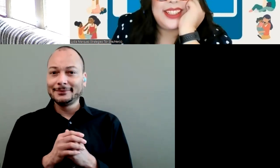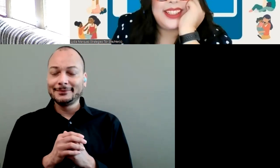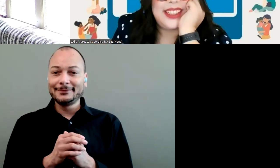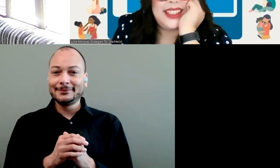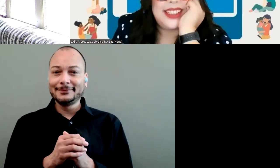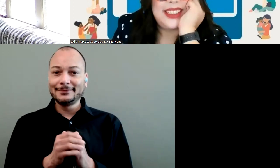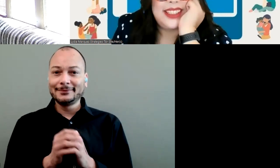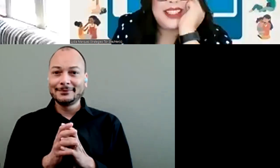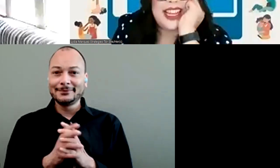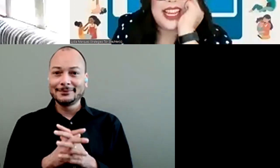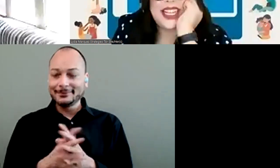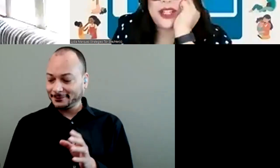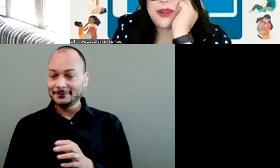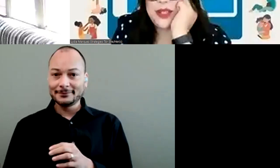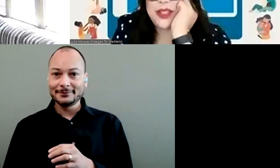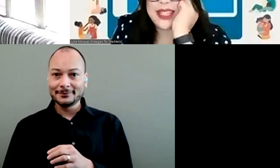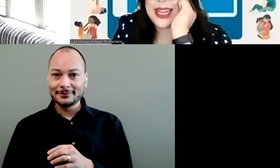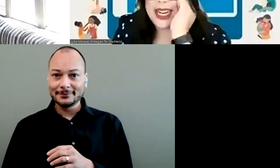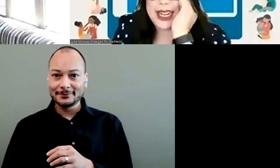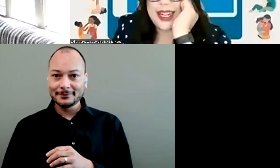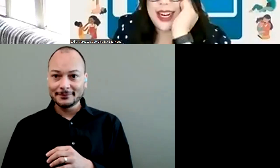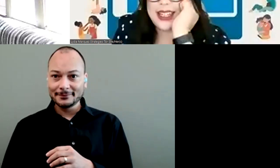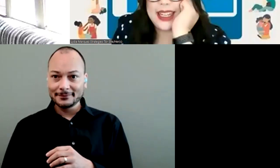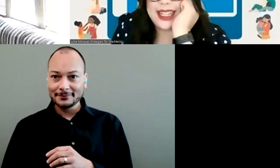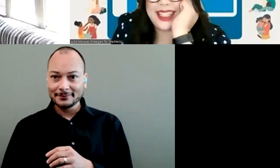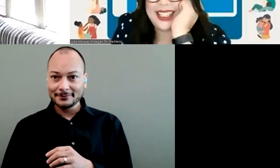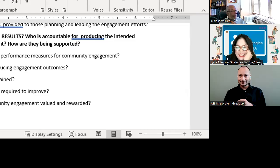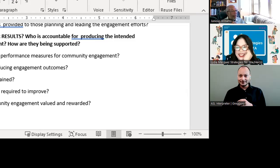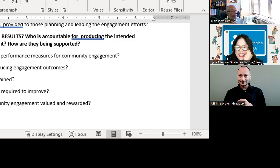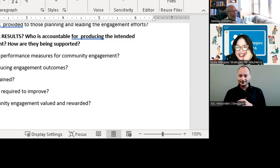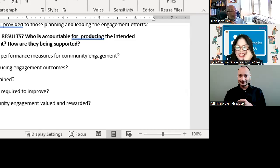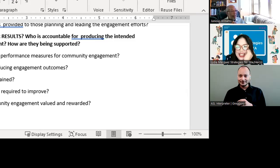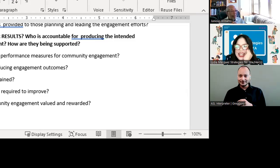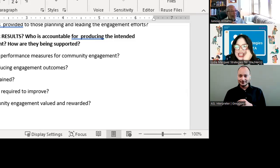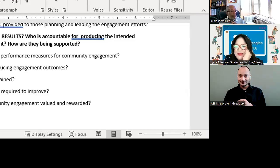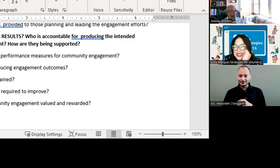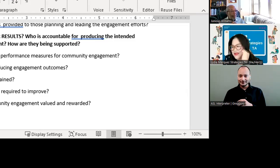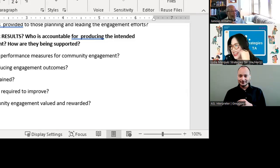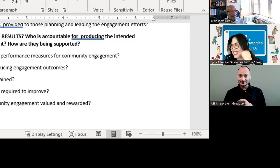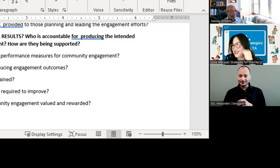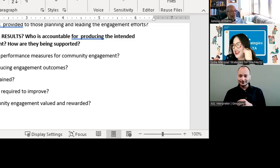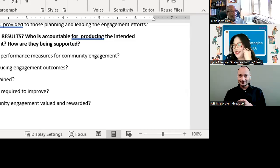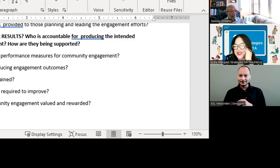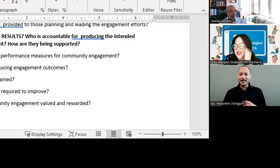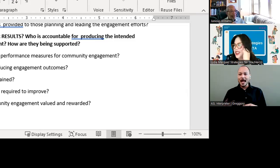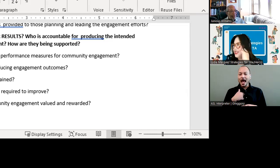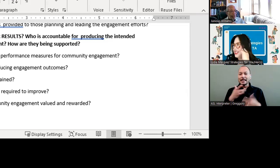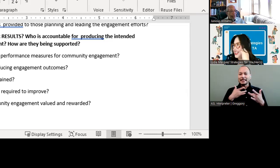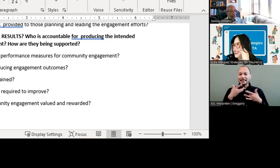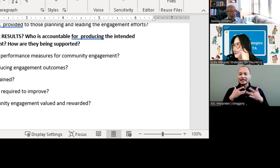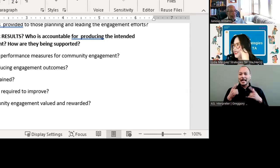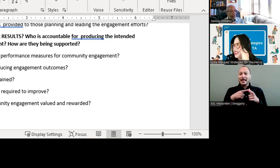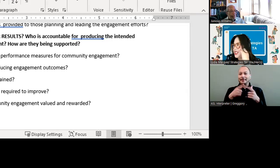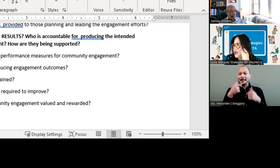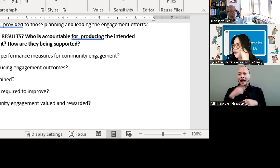I get too excited, and then get myself back into the main room when I'm in a really